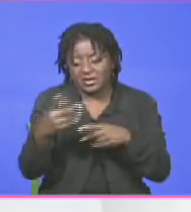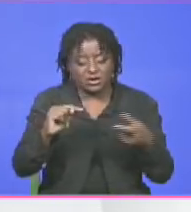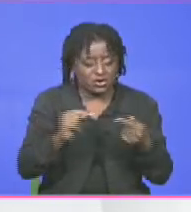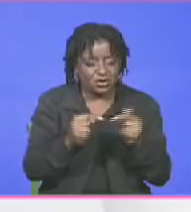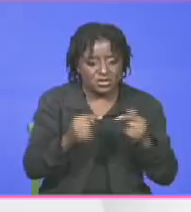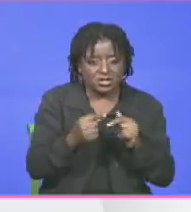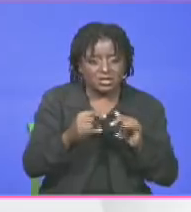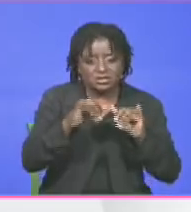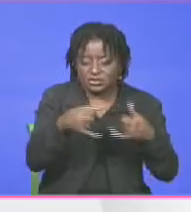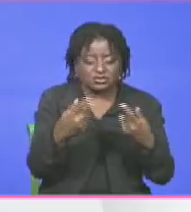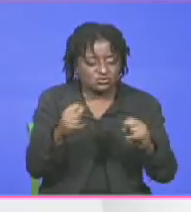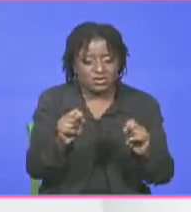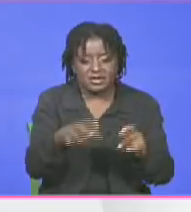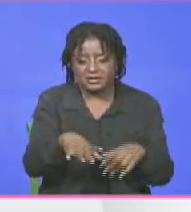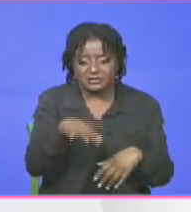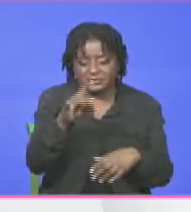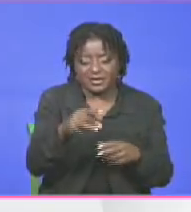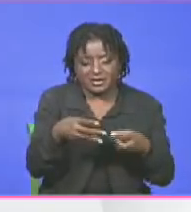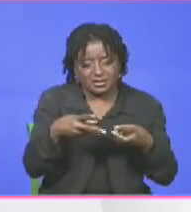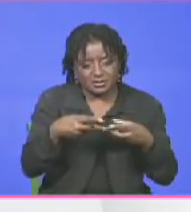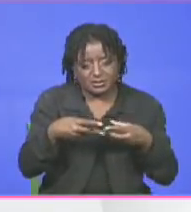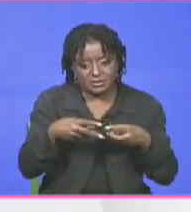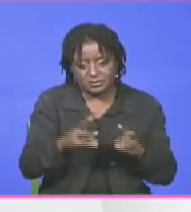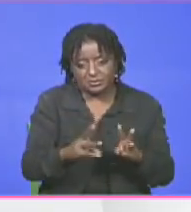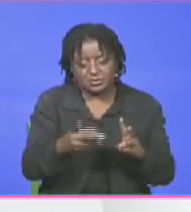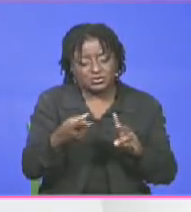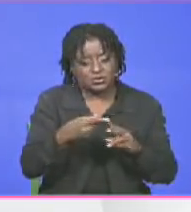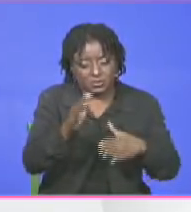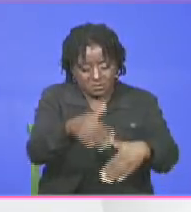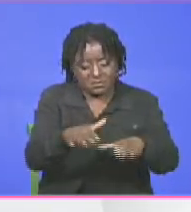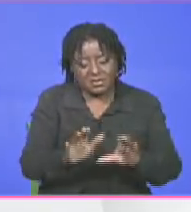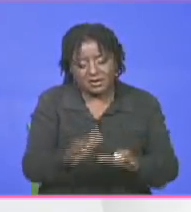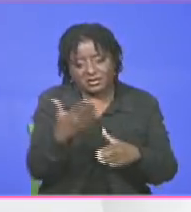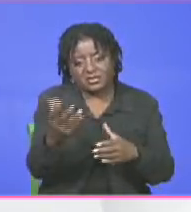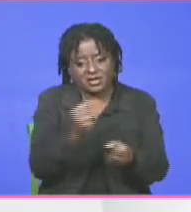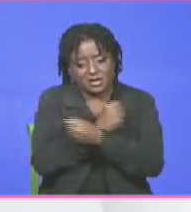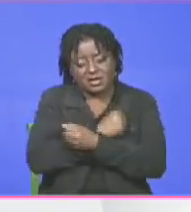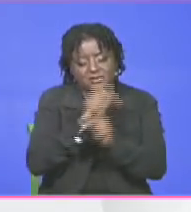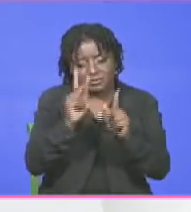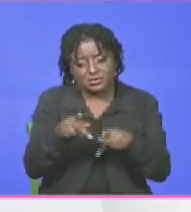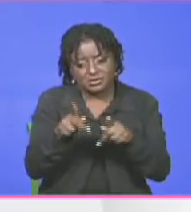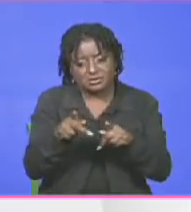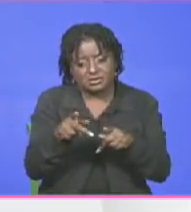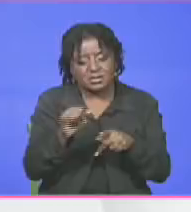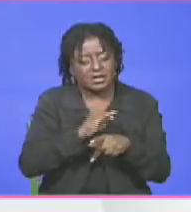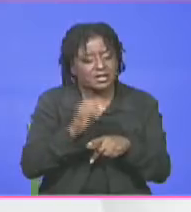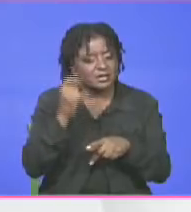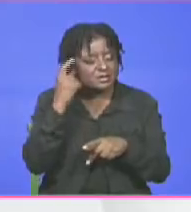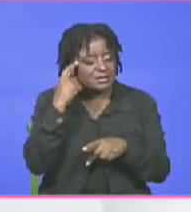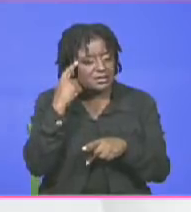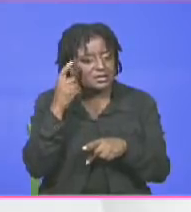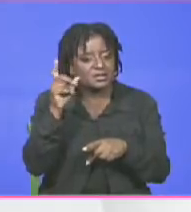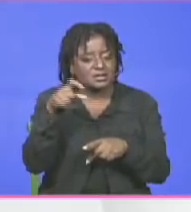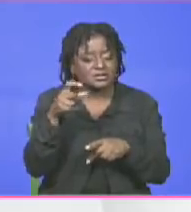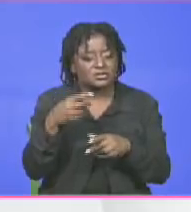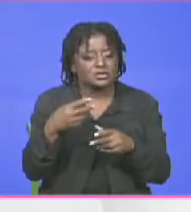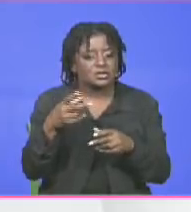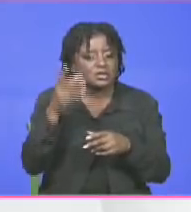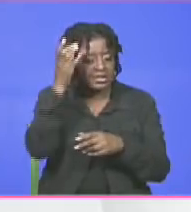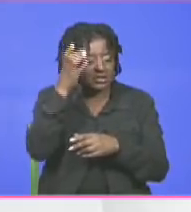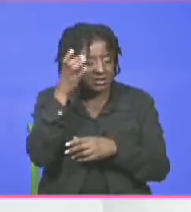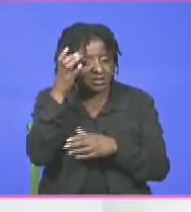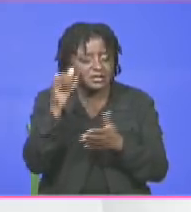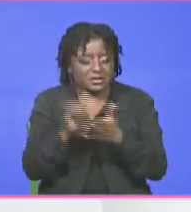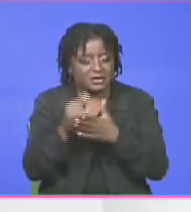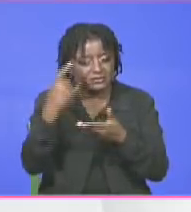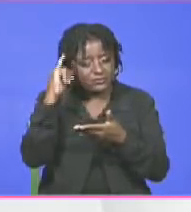and are just trying to find, you know, means of burying their loved ones. And so I think it needs to be consideration for that,